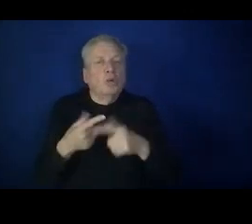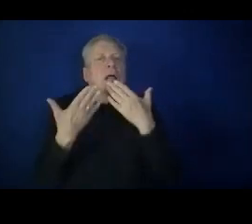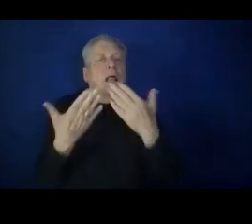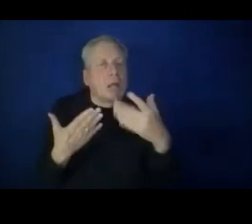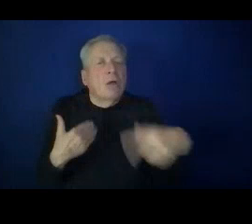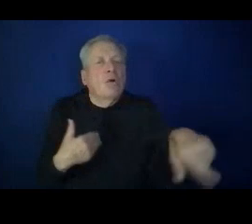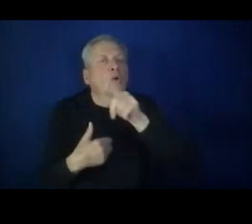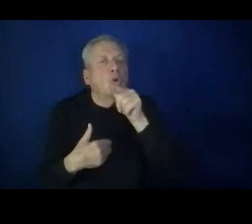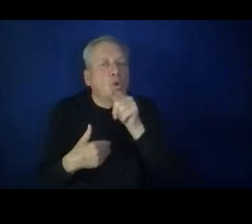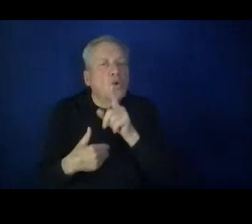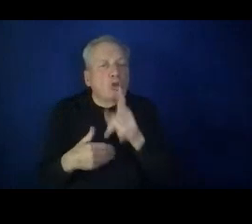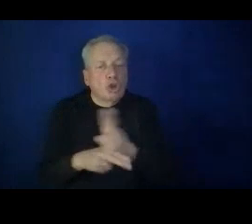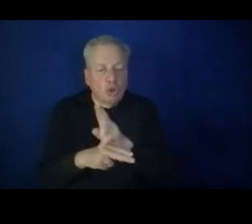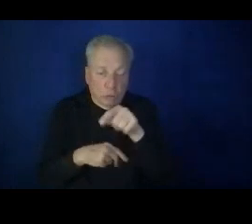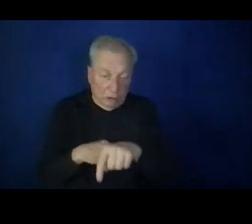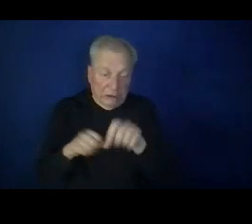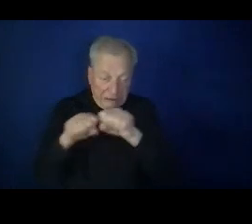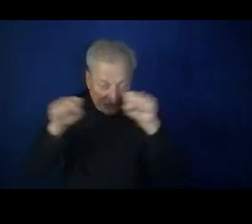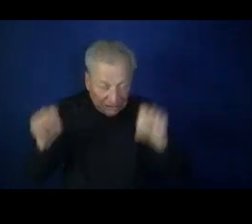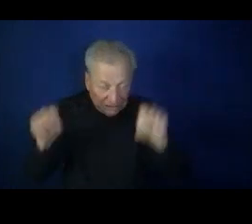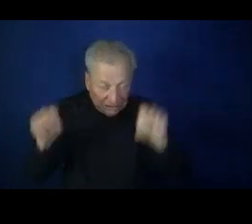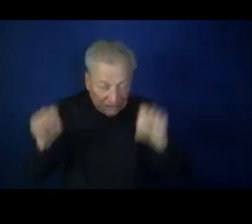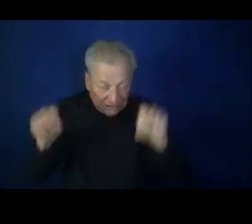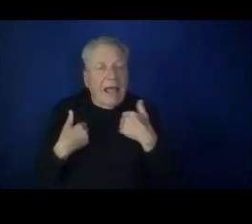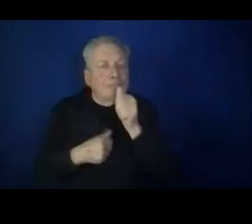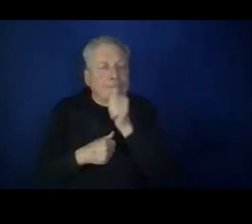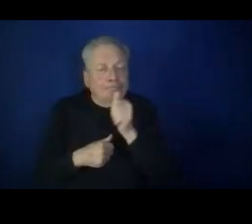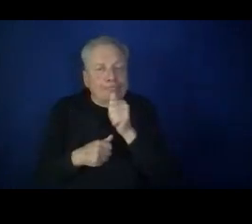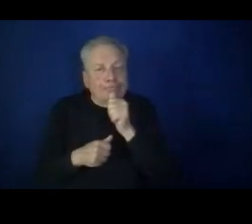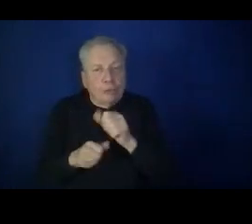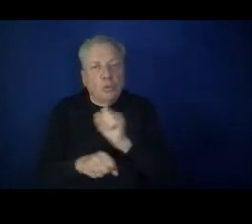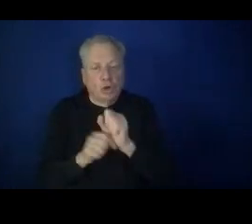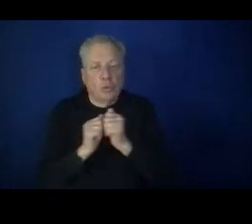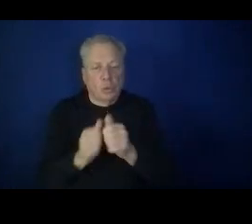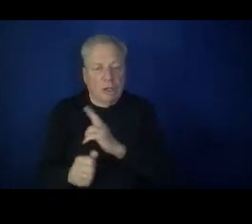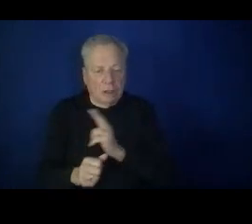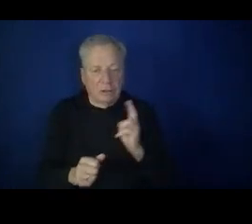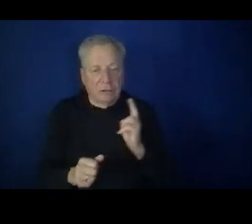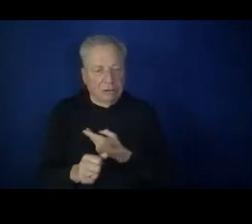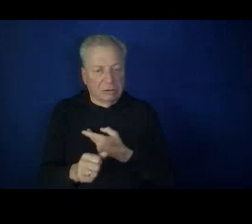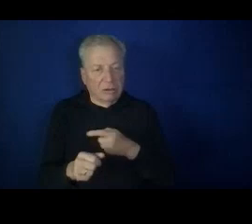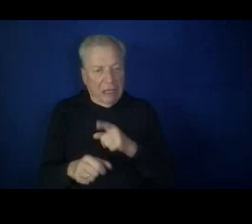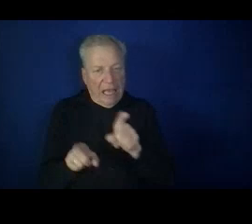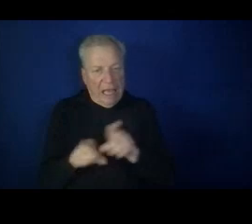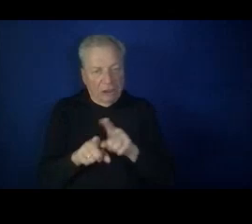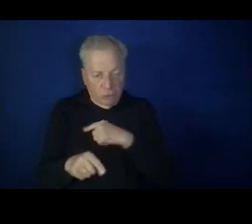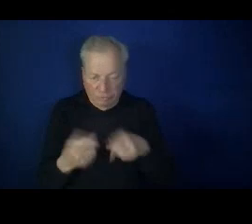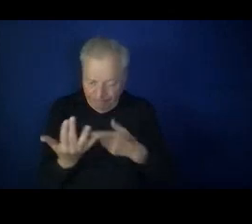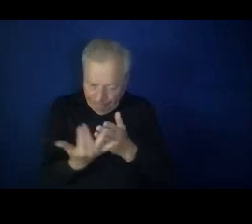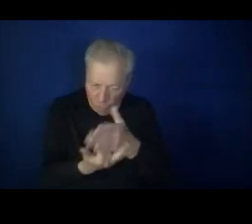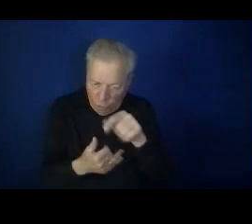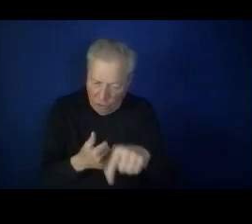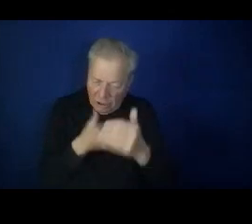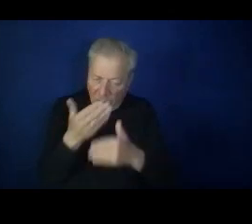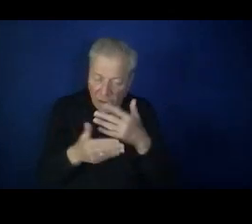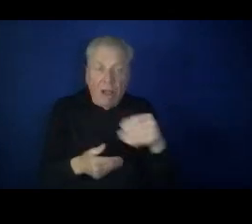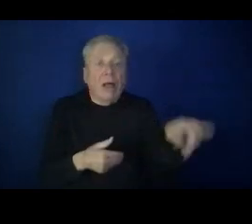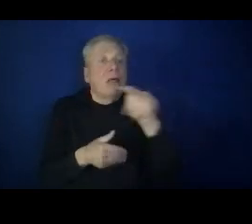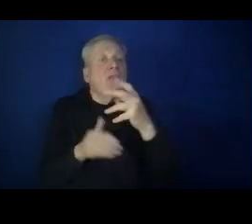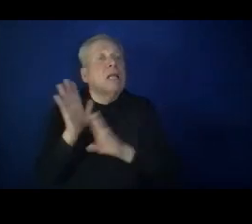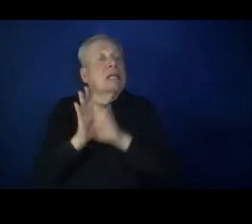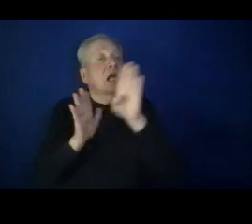those who have used the system and have patiently worked with us as we got you through the process. The developers are working